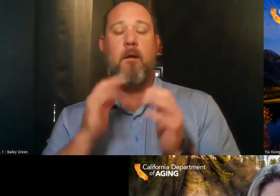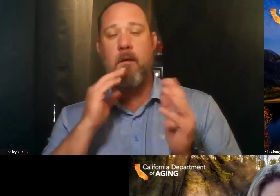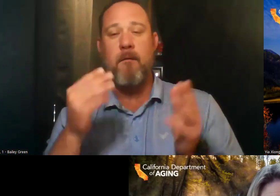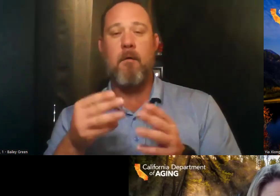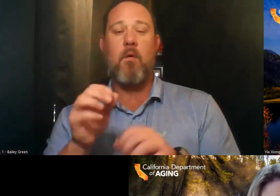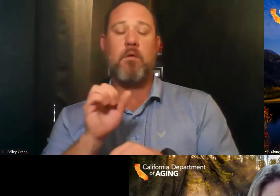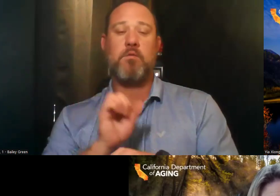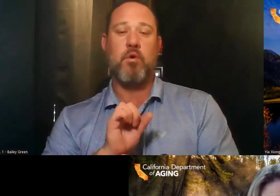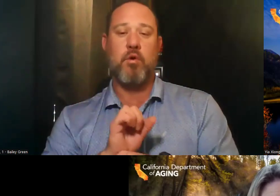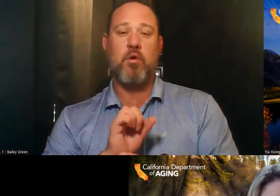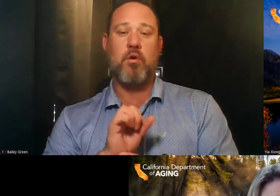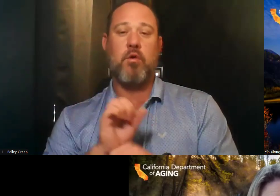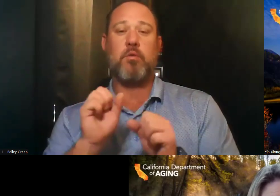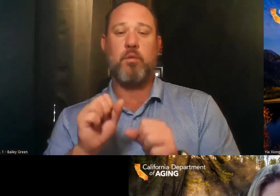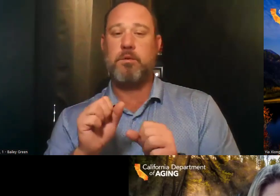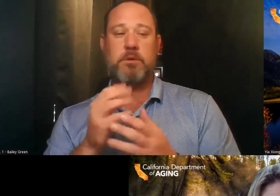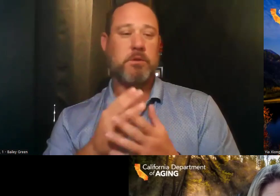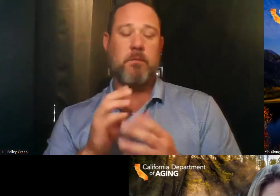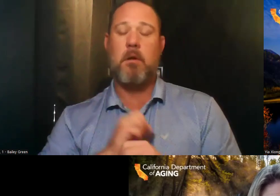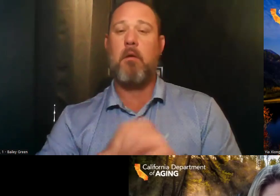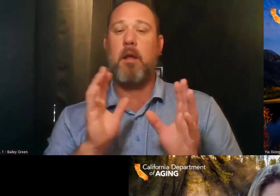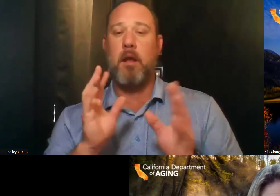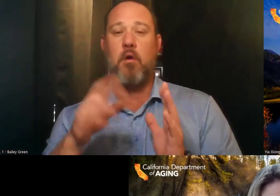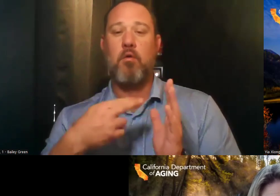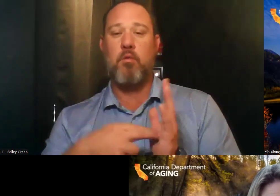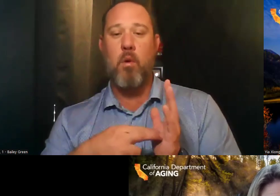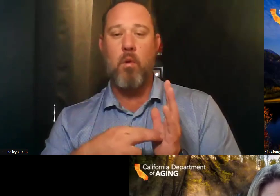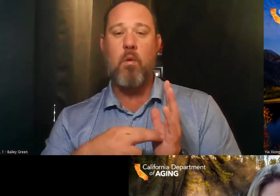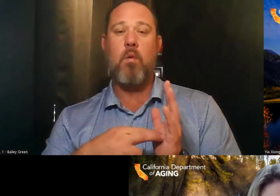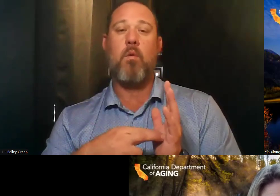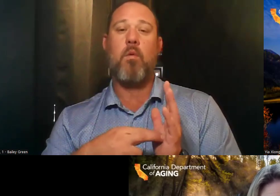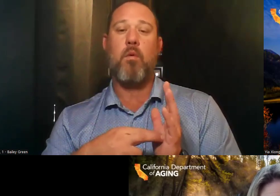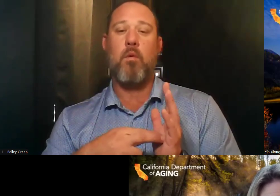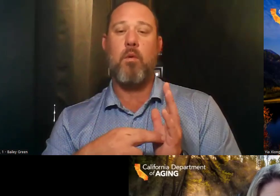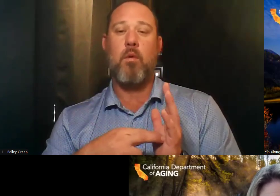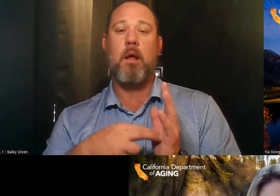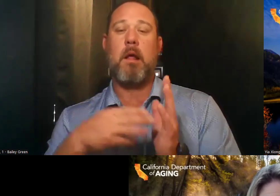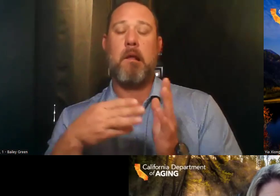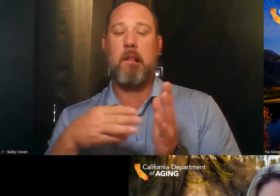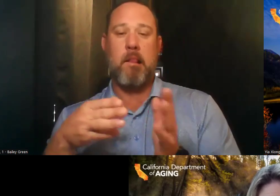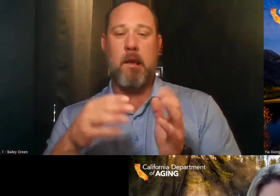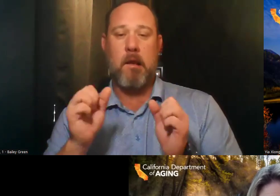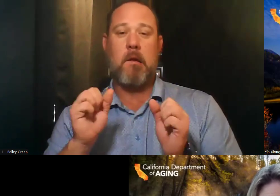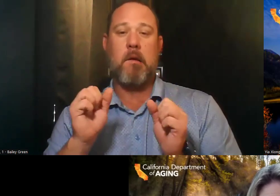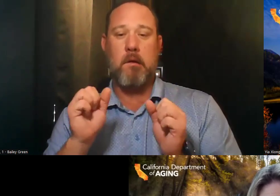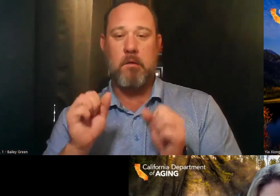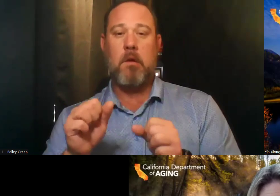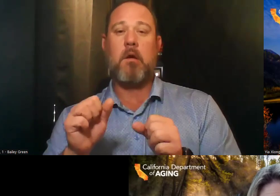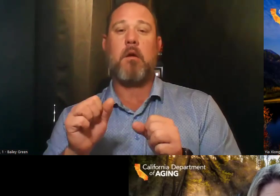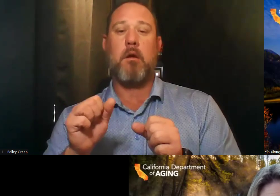this work so that there are some clear roles and lanes that you all can really